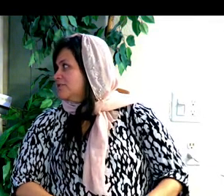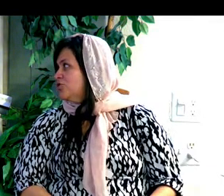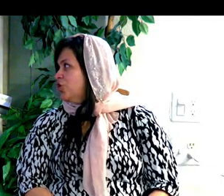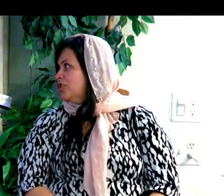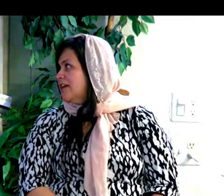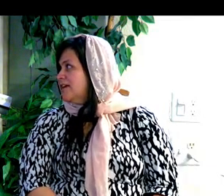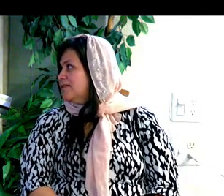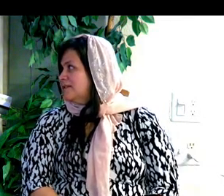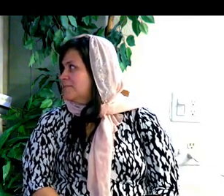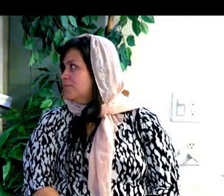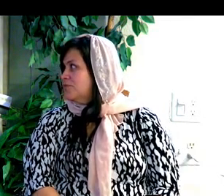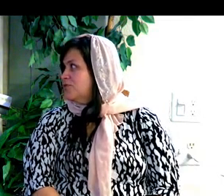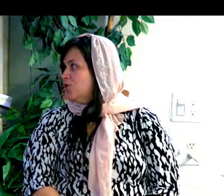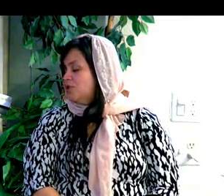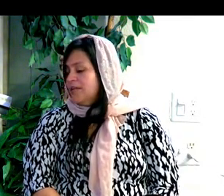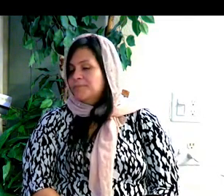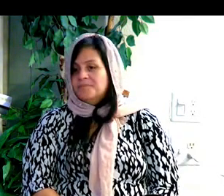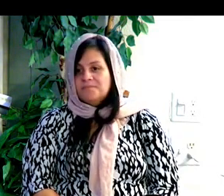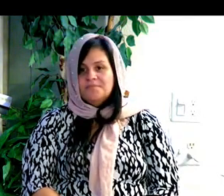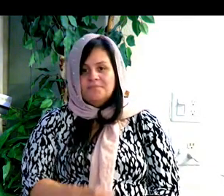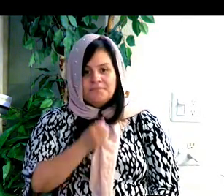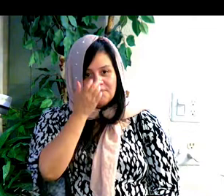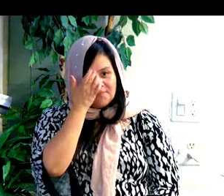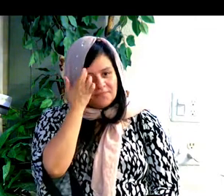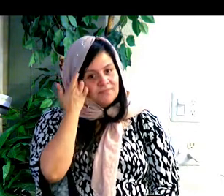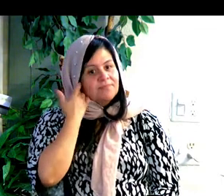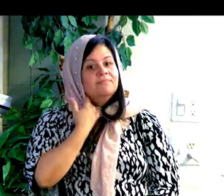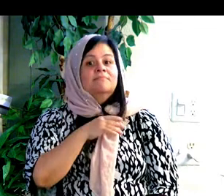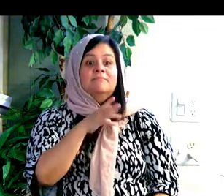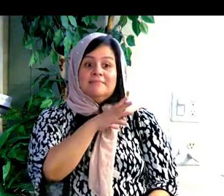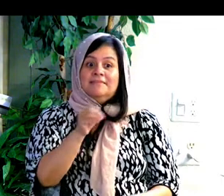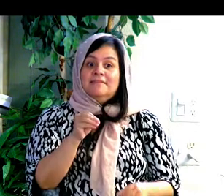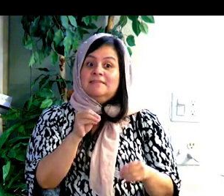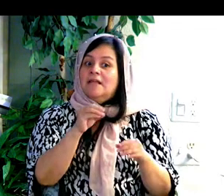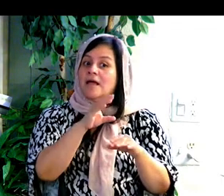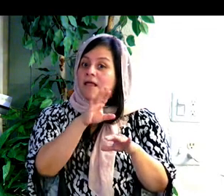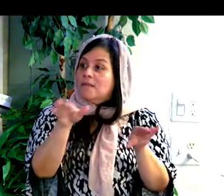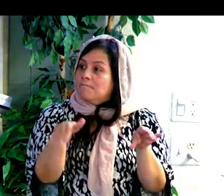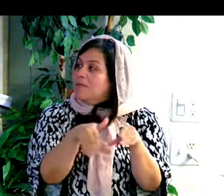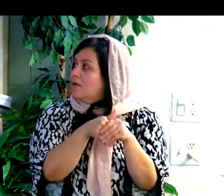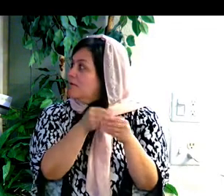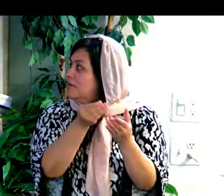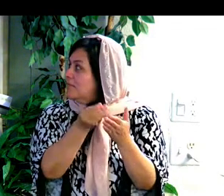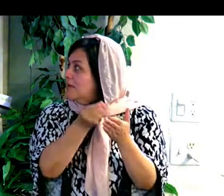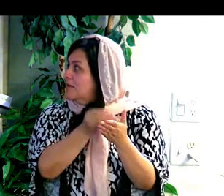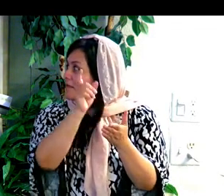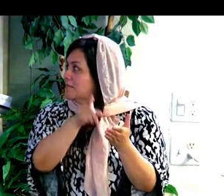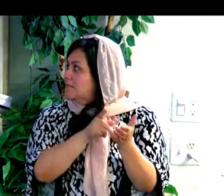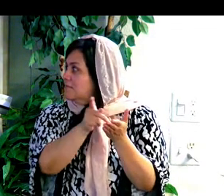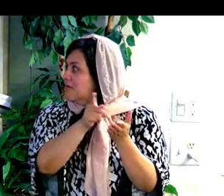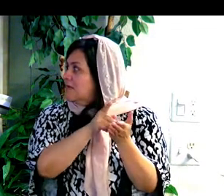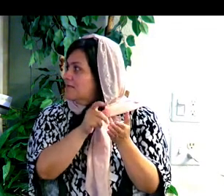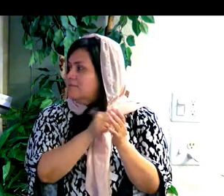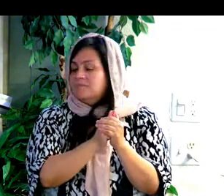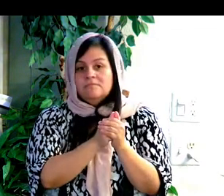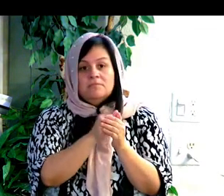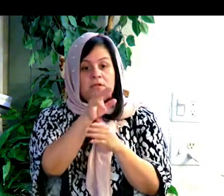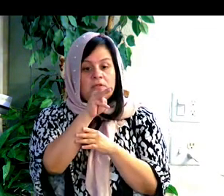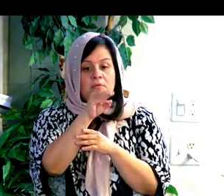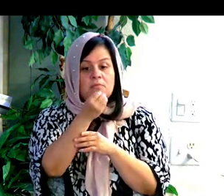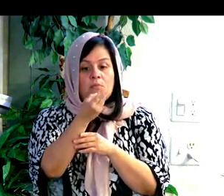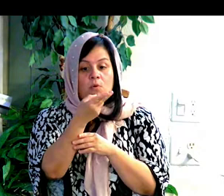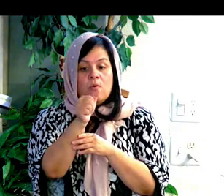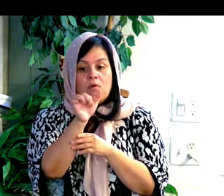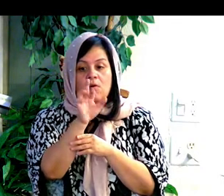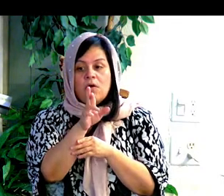El dote. Dote. Ajá, tiempos antes tenían el dote. And then, and then, there was, the mohar was called a gift. It was